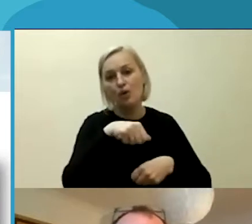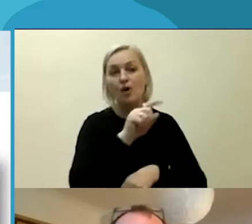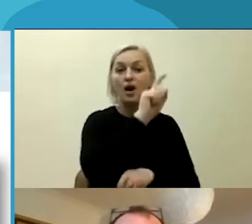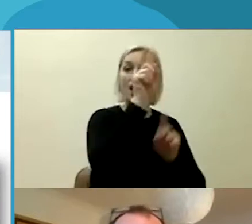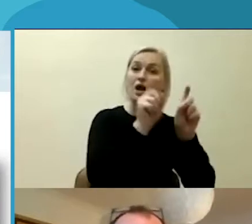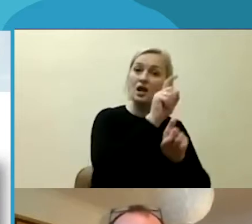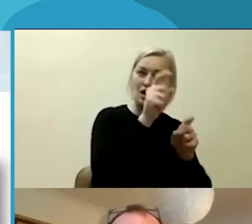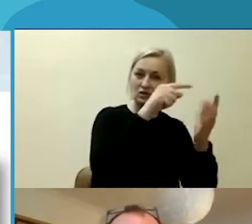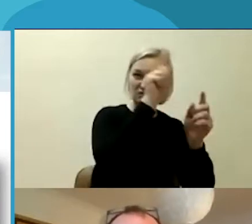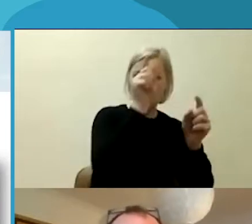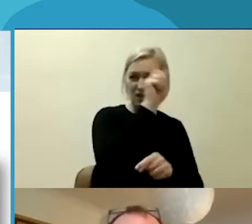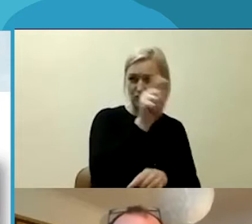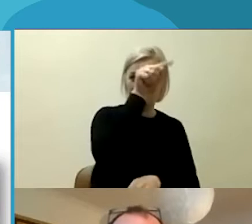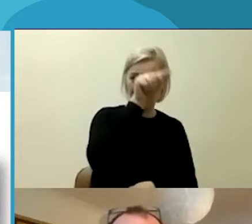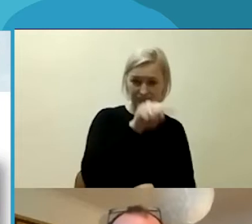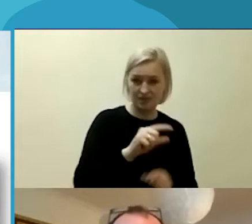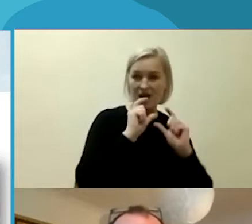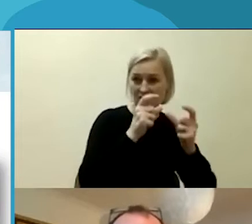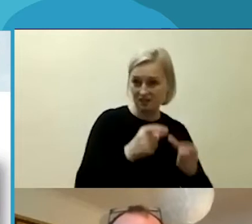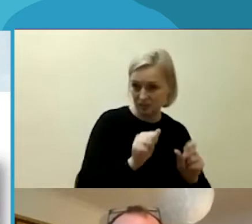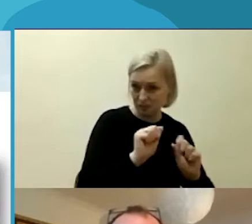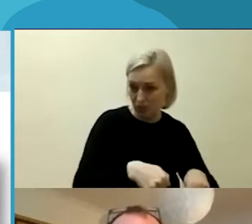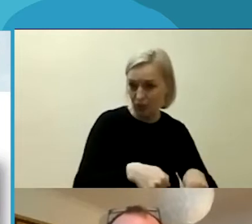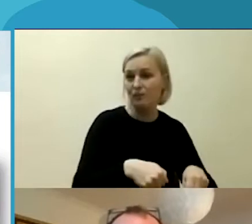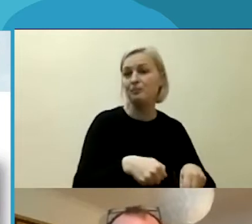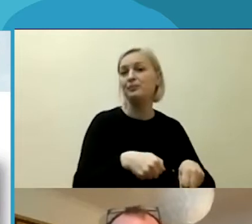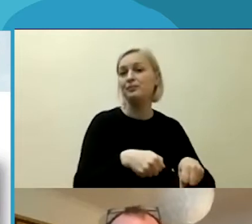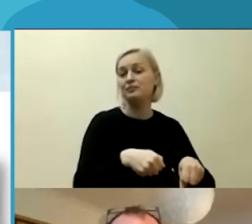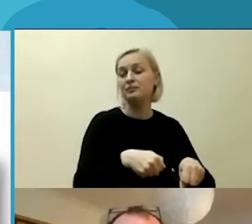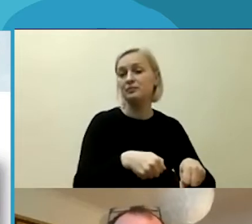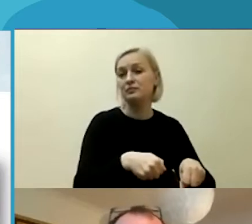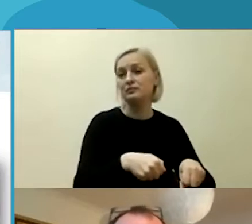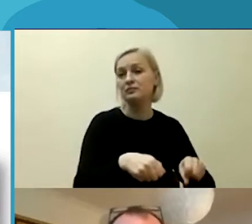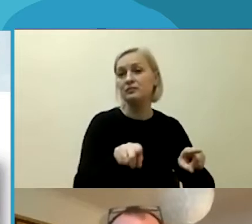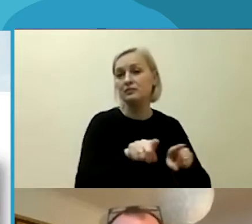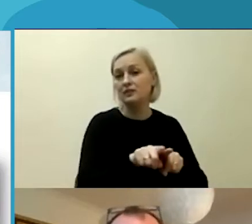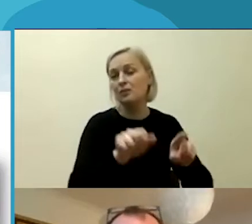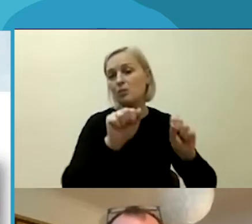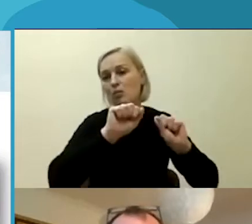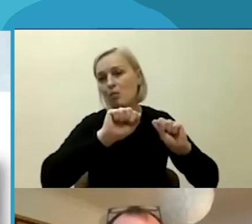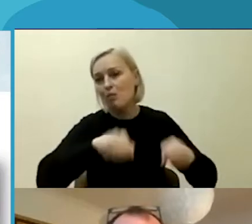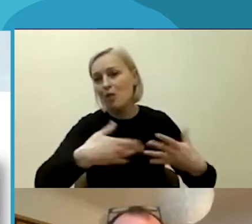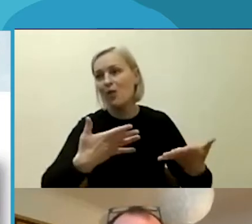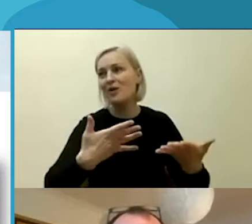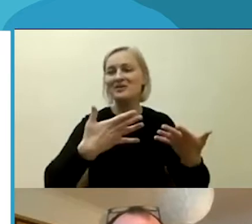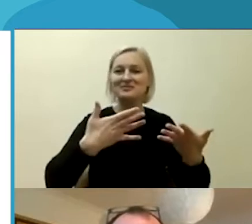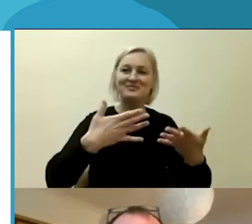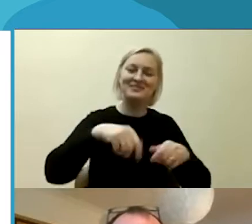that we know it's a test, and we will delete it back out. But you can have a look around in there, and I would encourage you to do that.